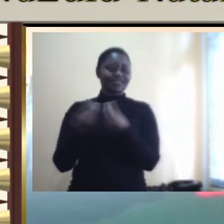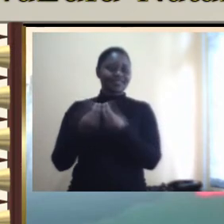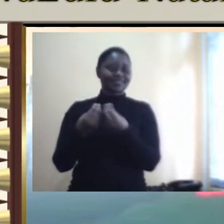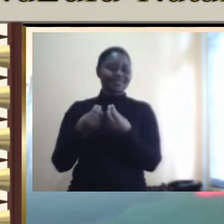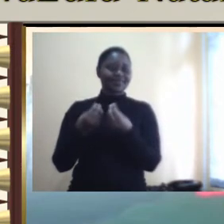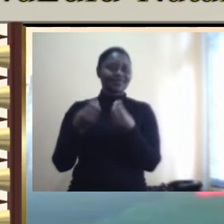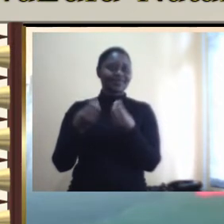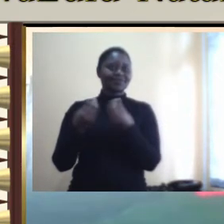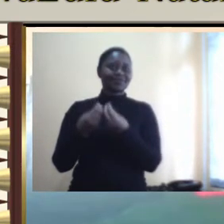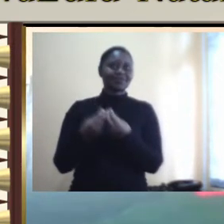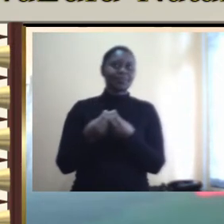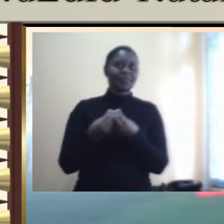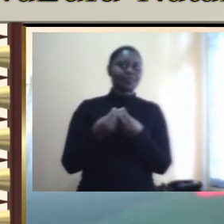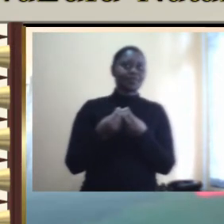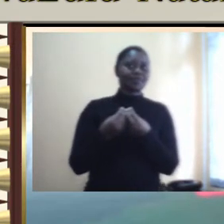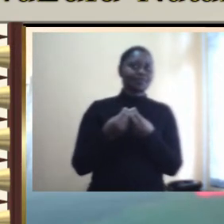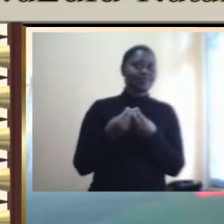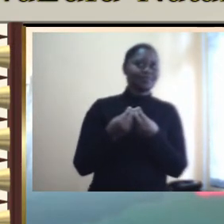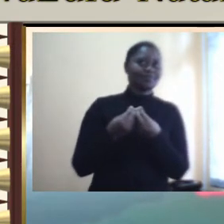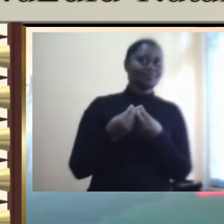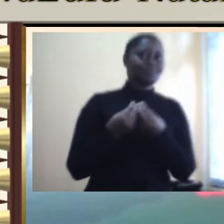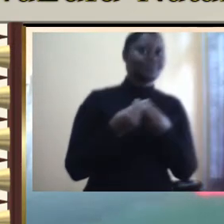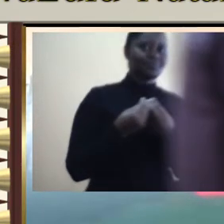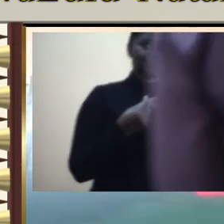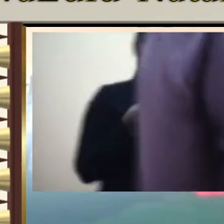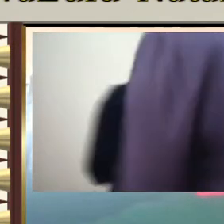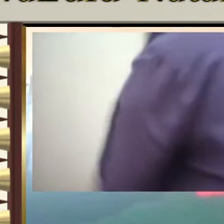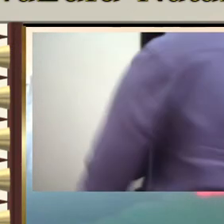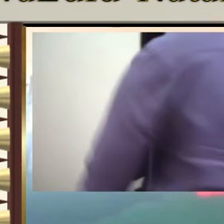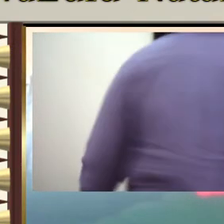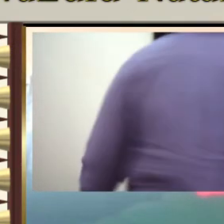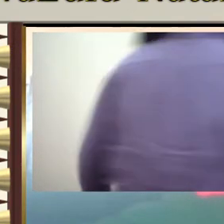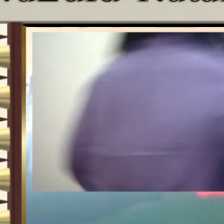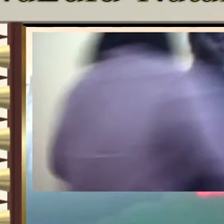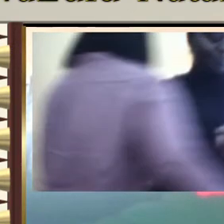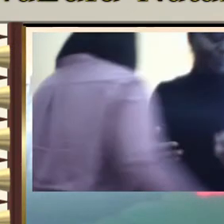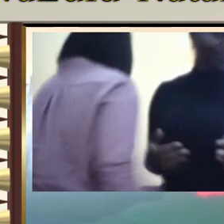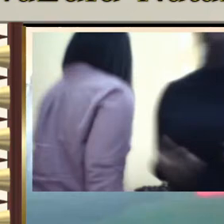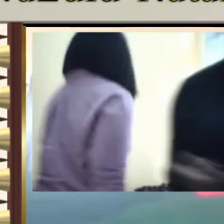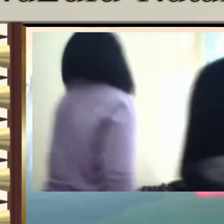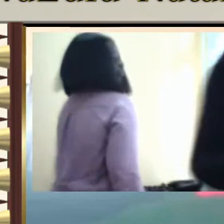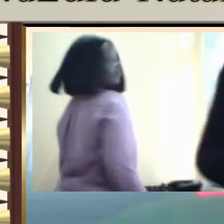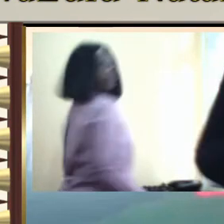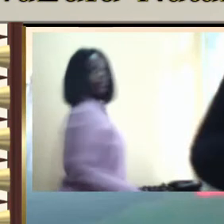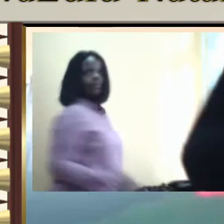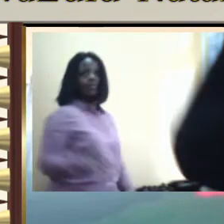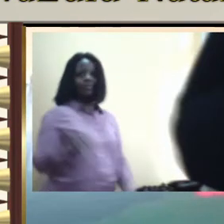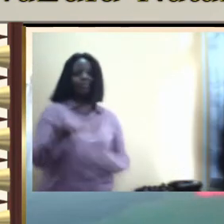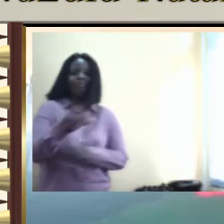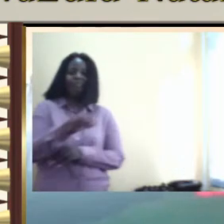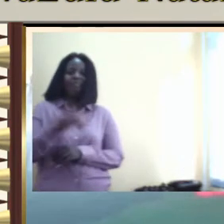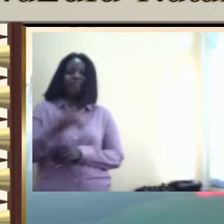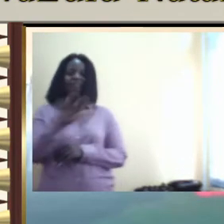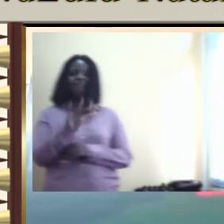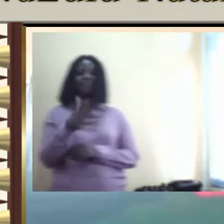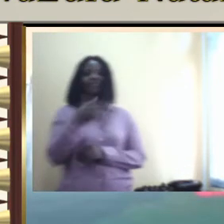situated in the following areas, that is Sedar, Dandi, Kokstad, Jozini, and